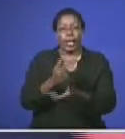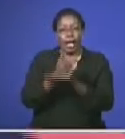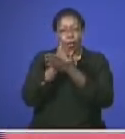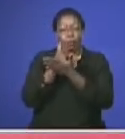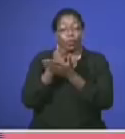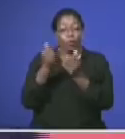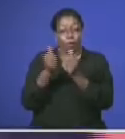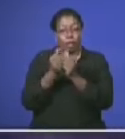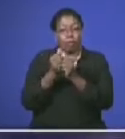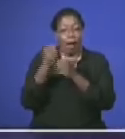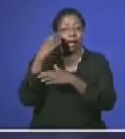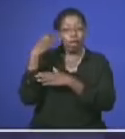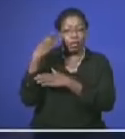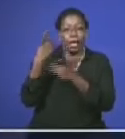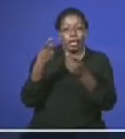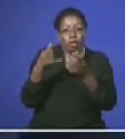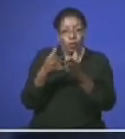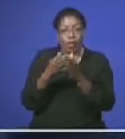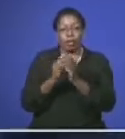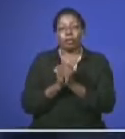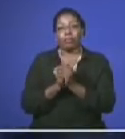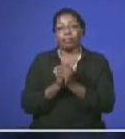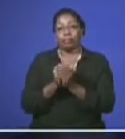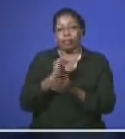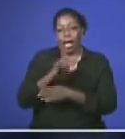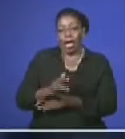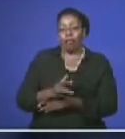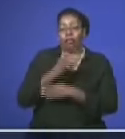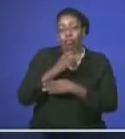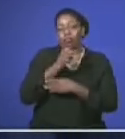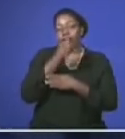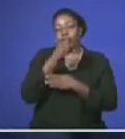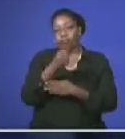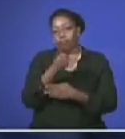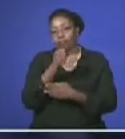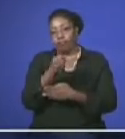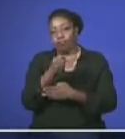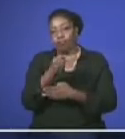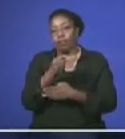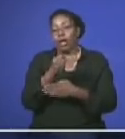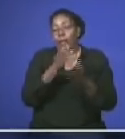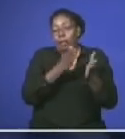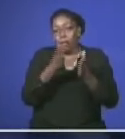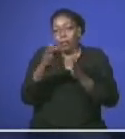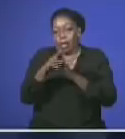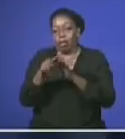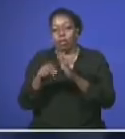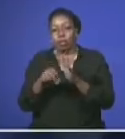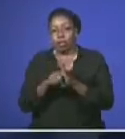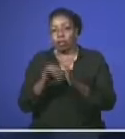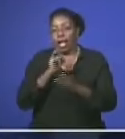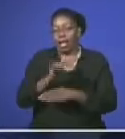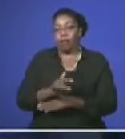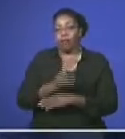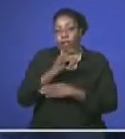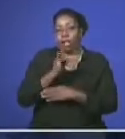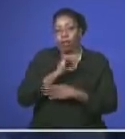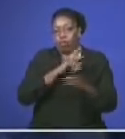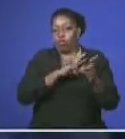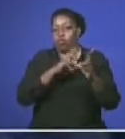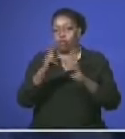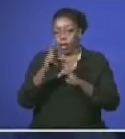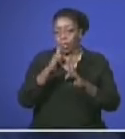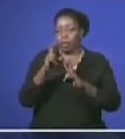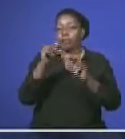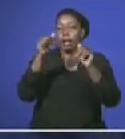coach, I could do it. I feel very confident about our preparation. I feel that I'm ready and